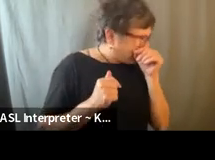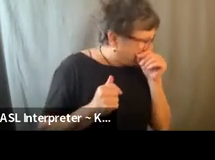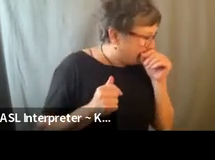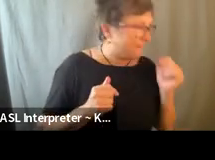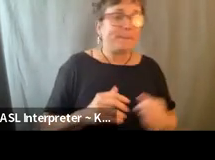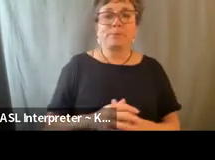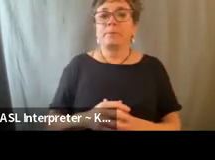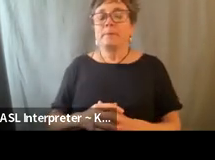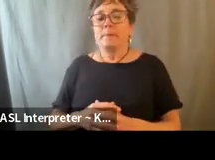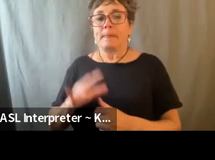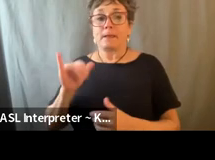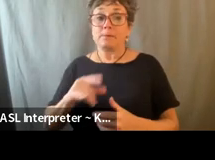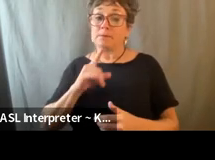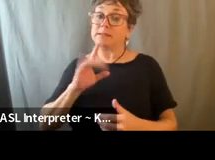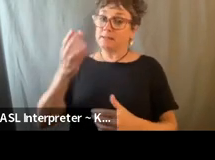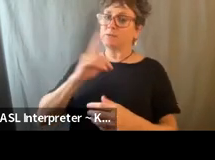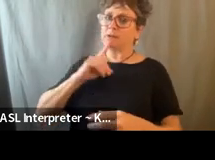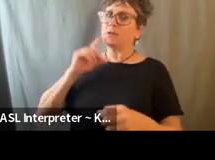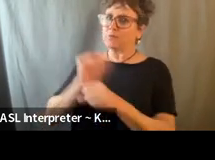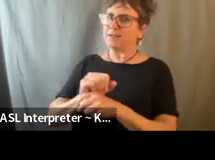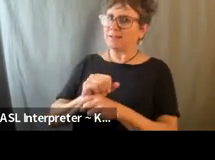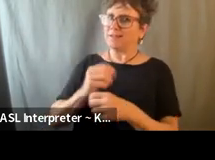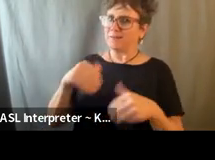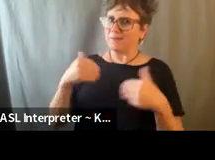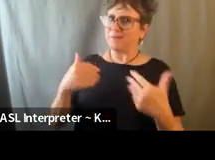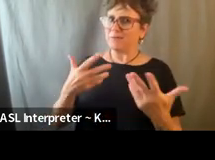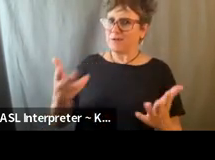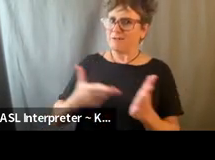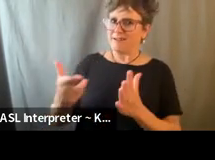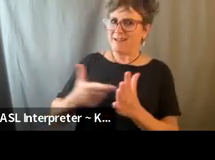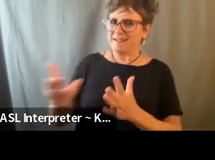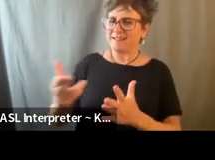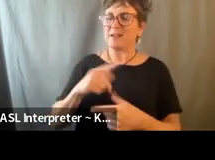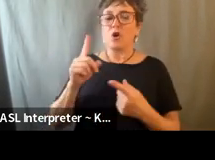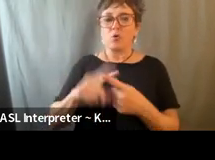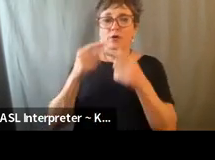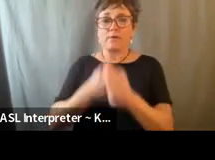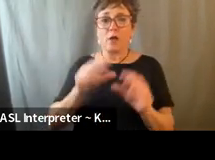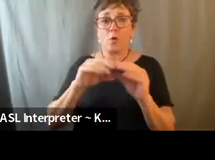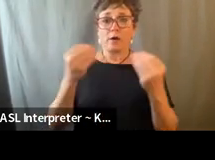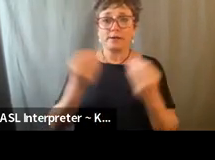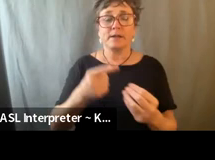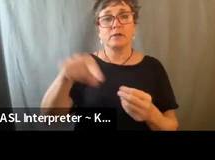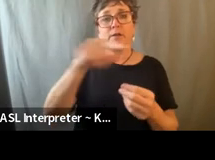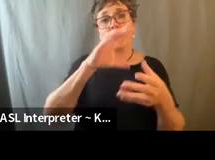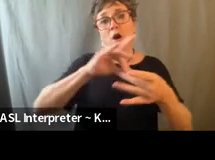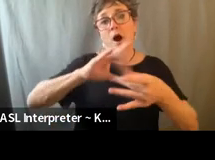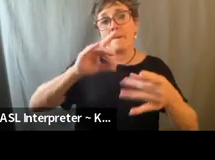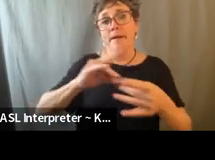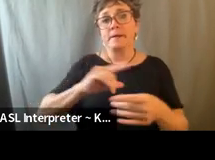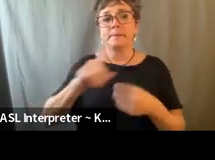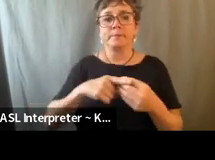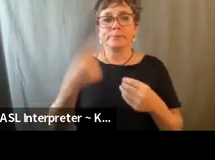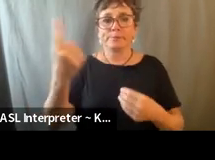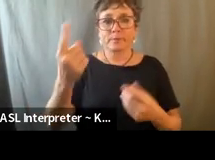a brand, or an organization and they're commenting on something that's happening or being involved.